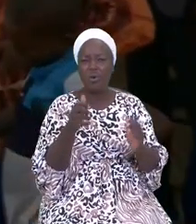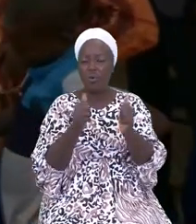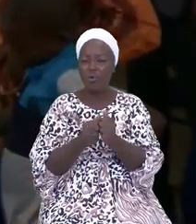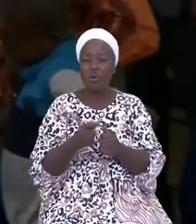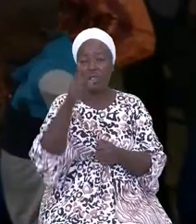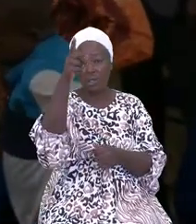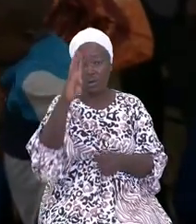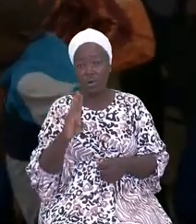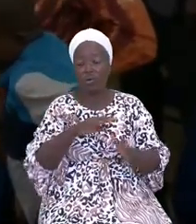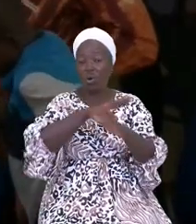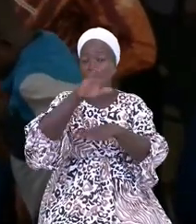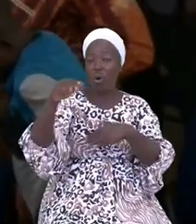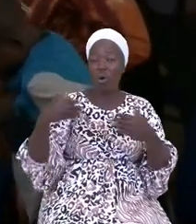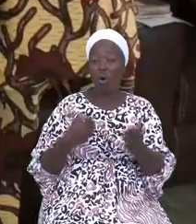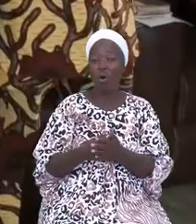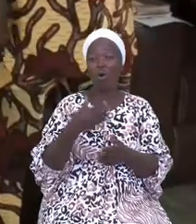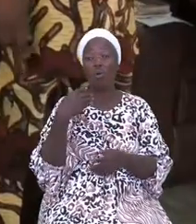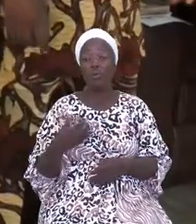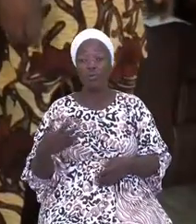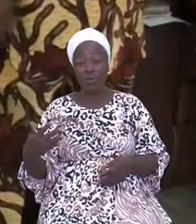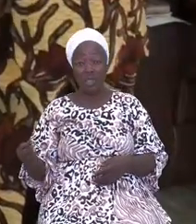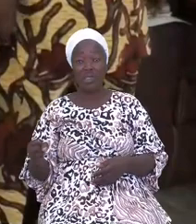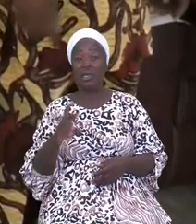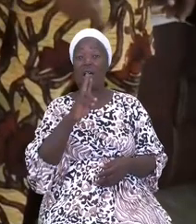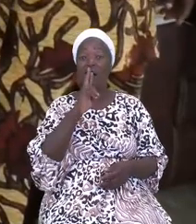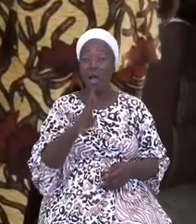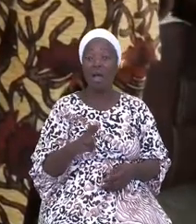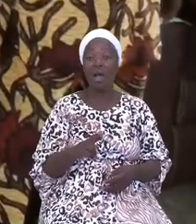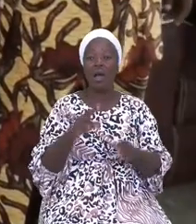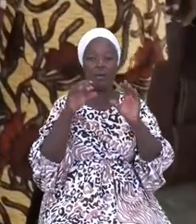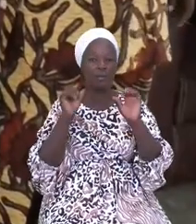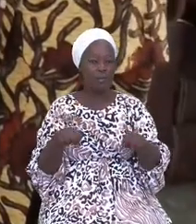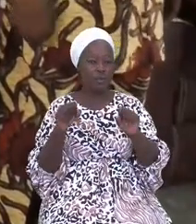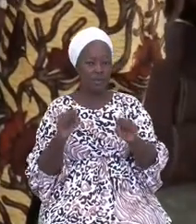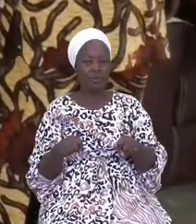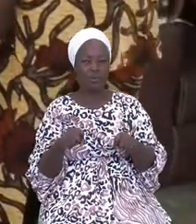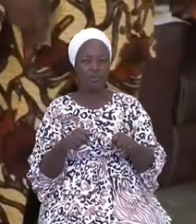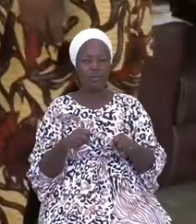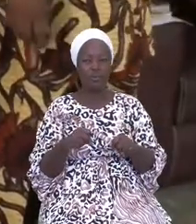God all things are possible.